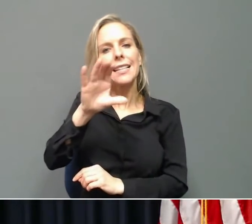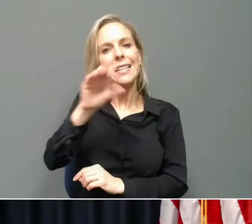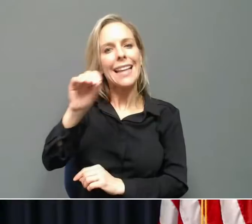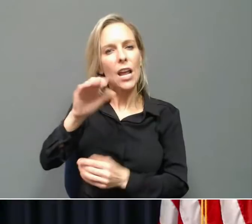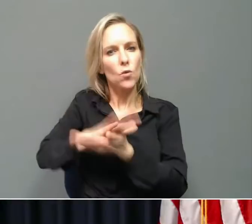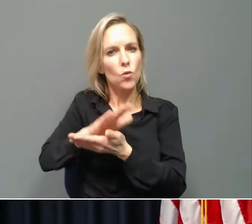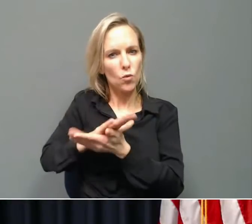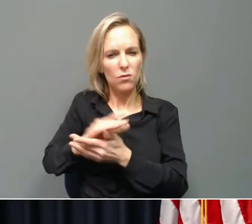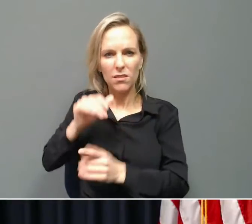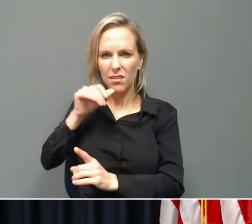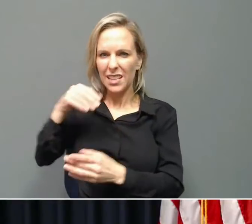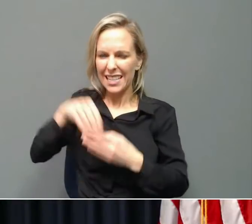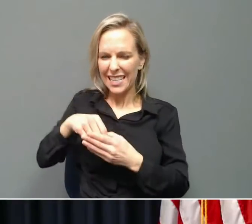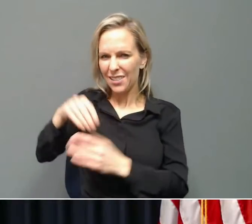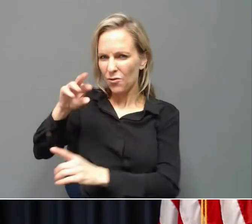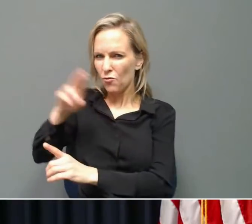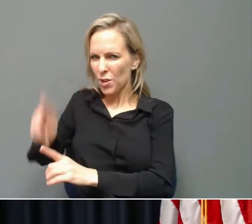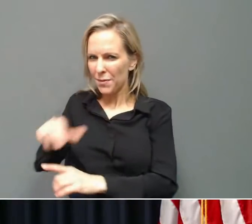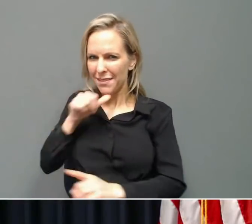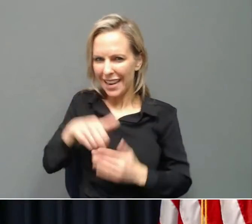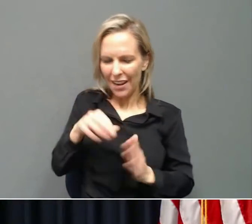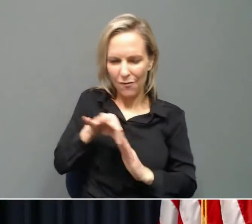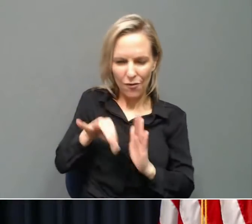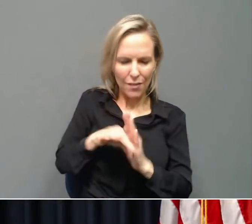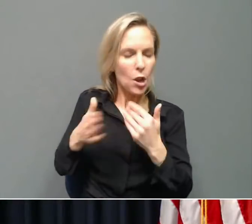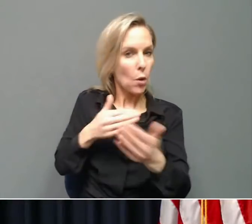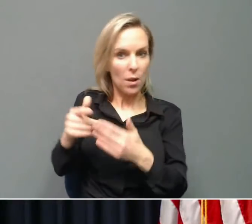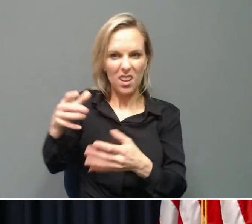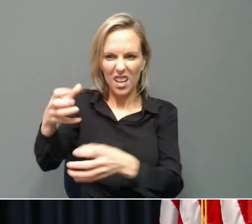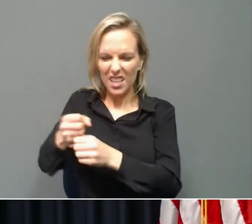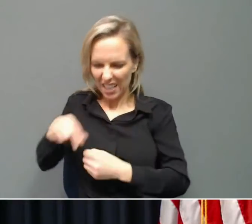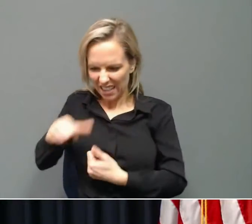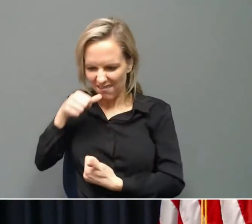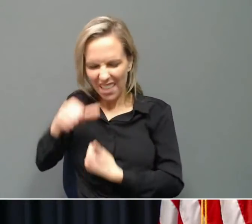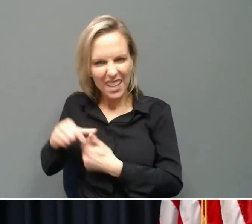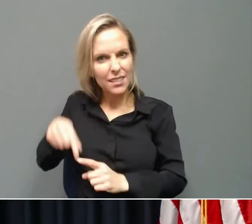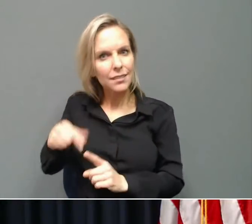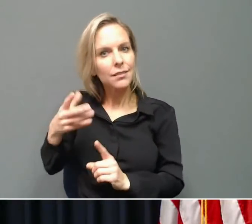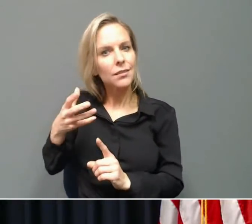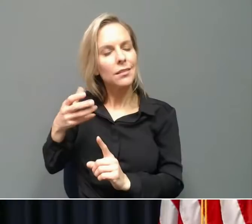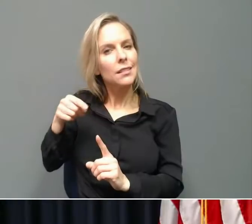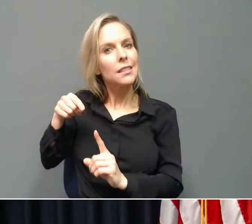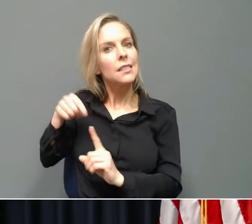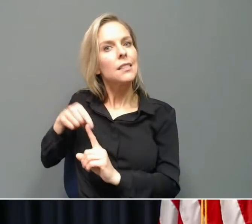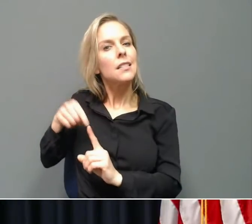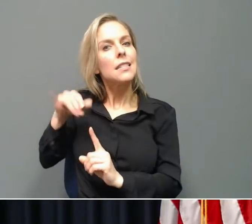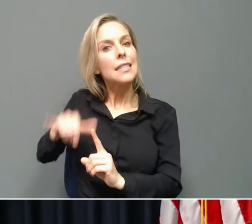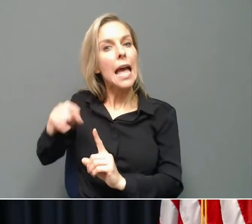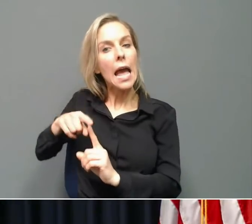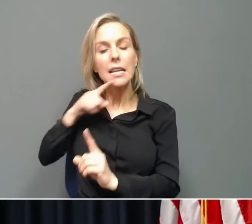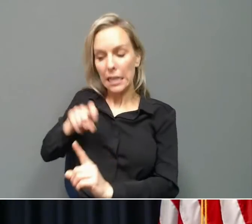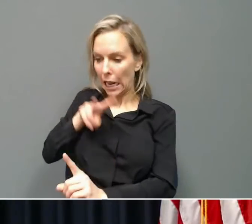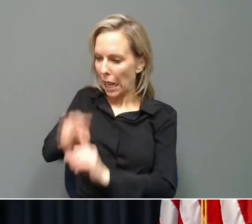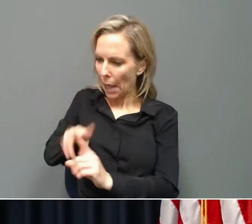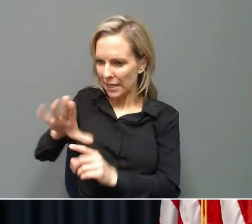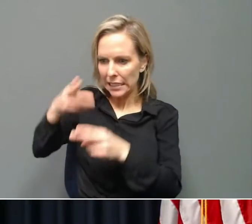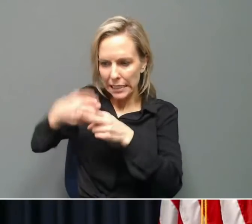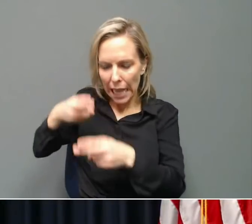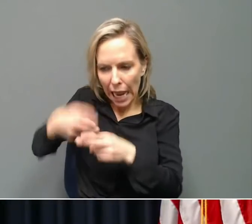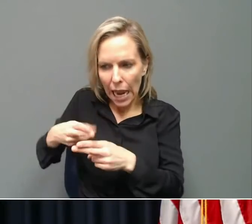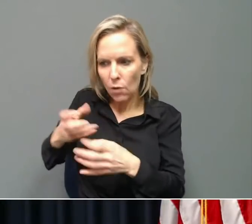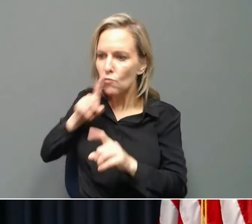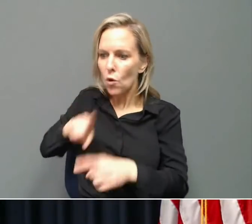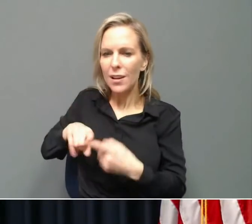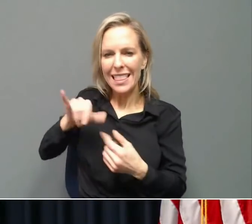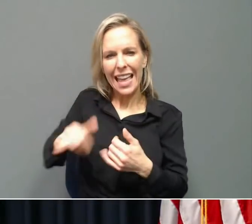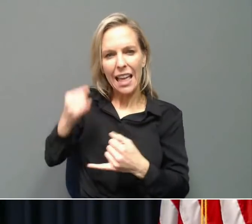not in Frankfort. And they had a claimant that they wanted them to respond to, had his name and the last 4 numbers